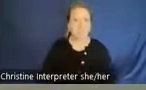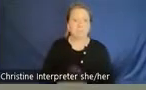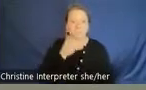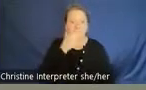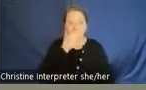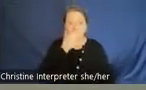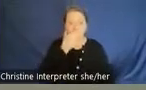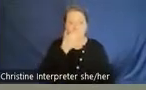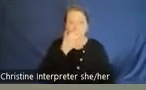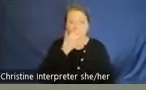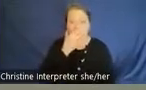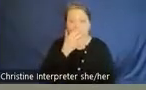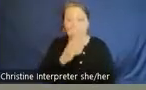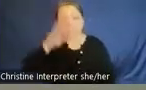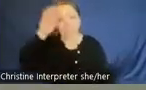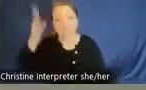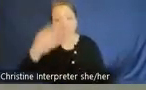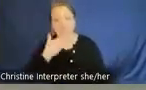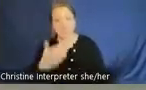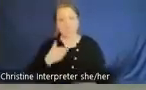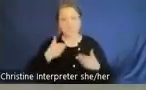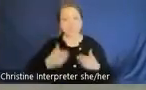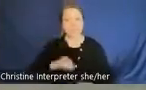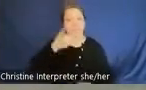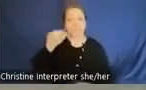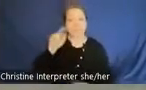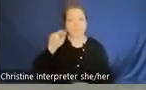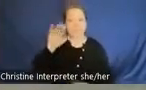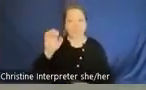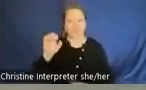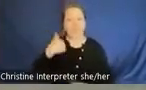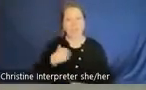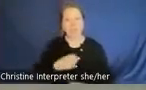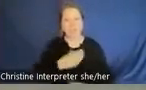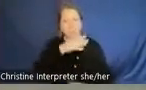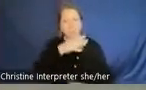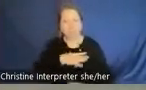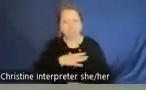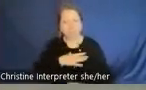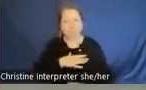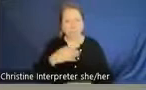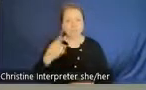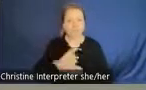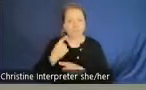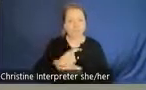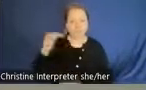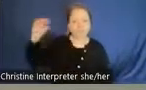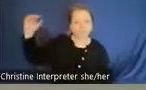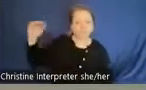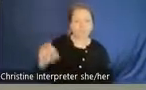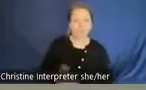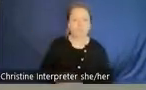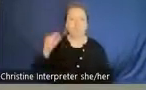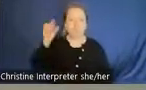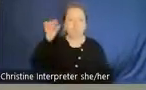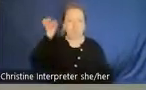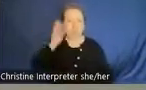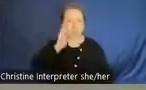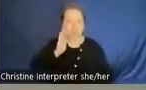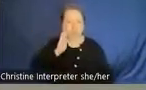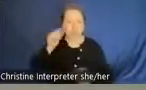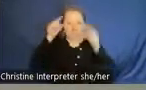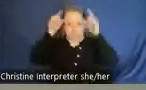I am Janis. I'm a white woman of average build and height, and I have short brown hair, and I'm wearing glasses and a green shirt.